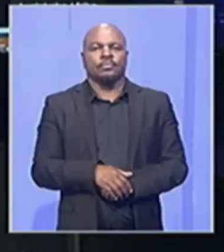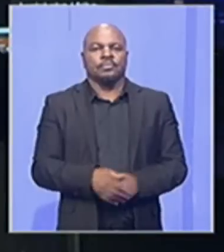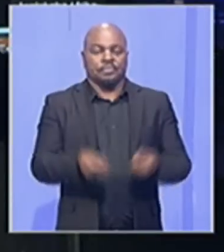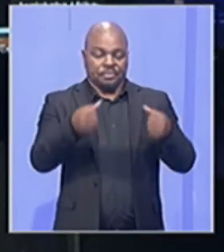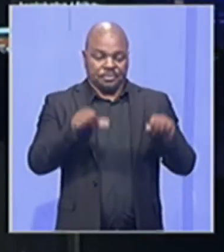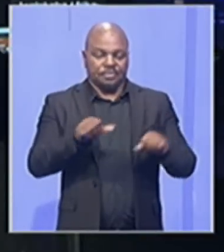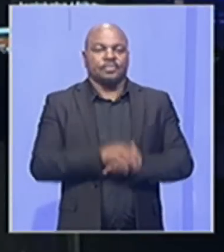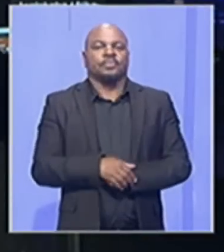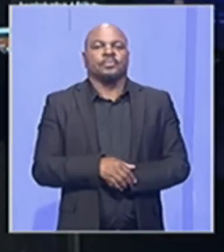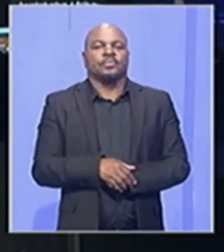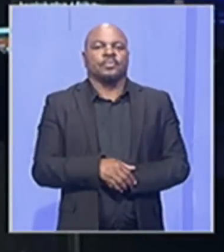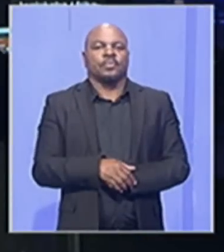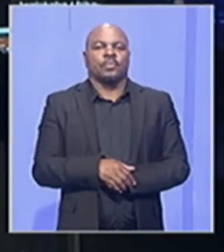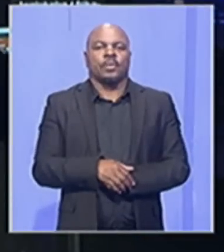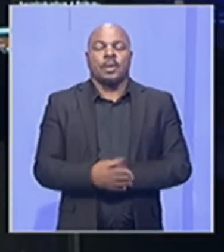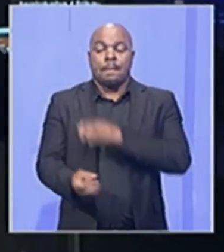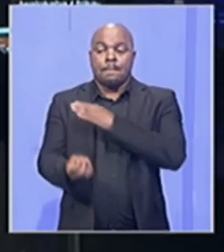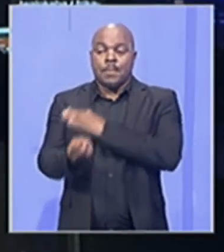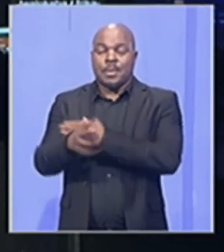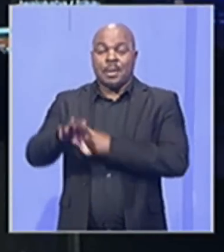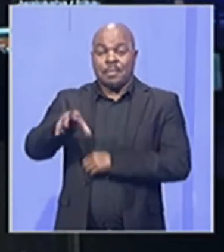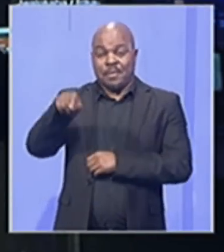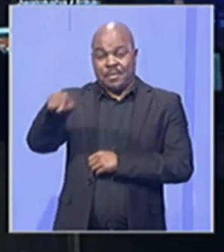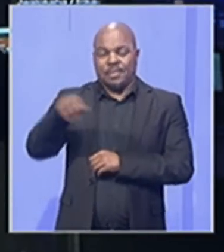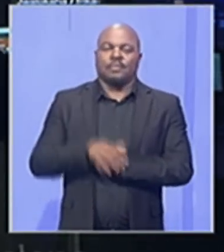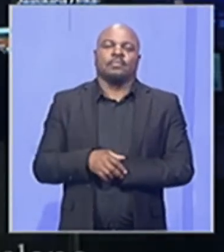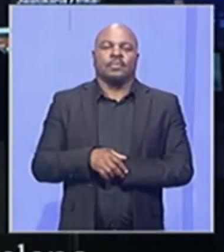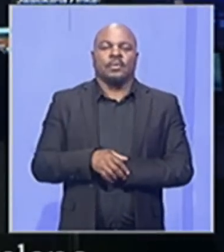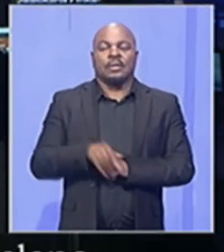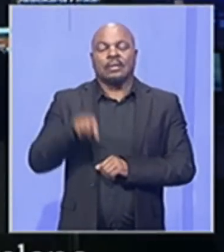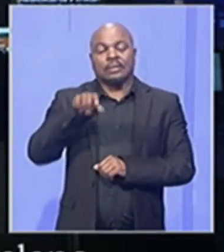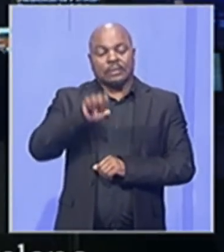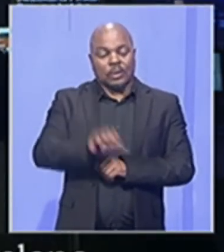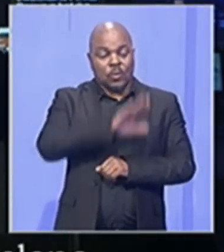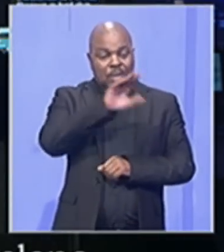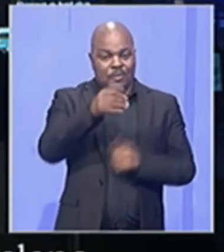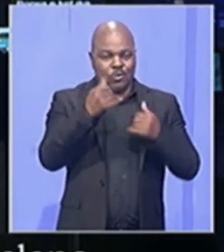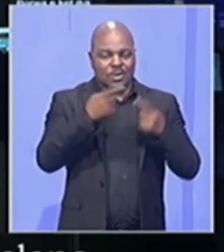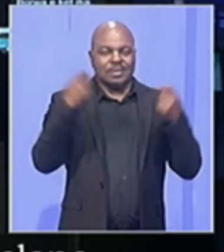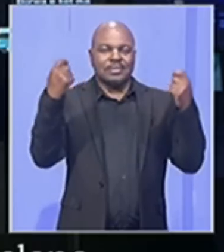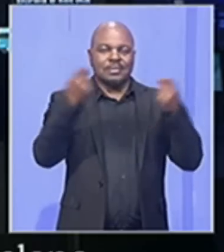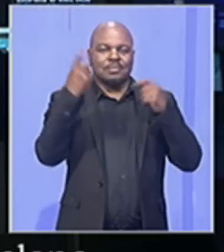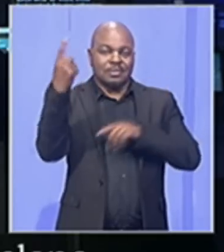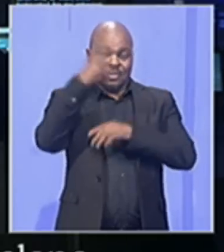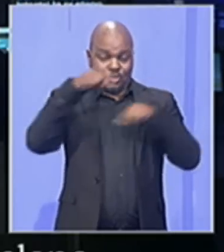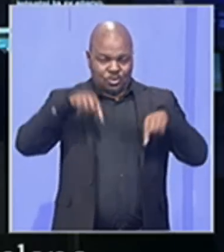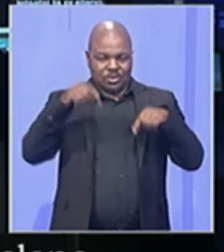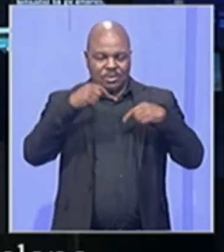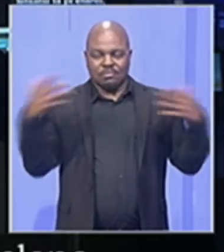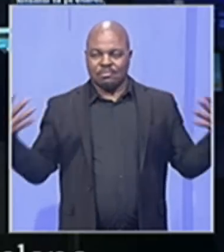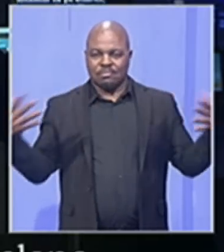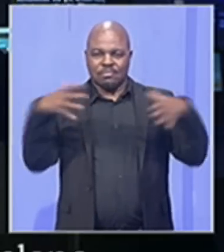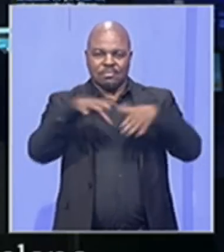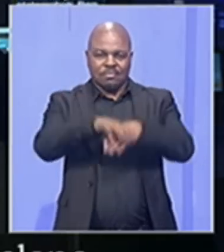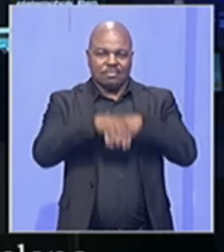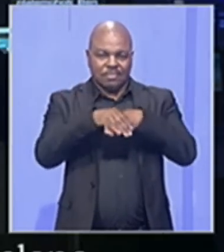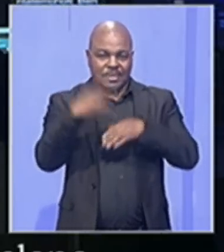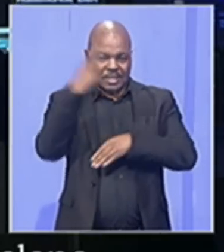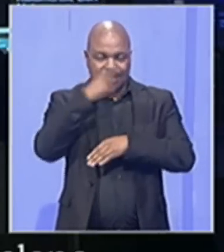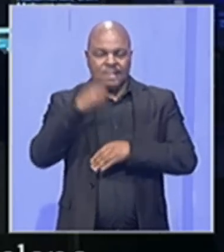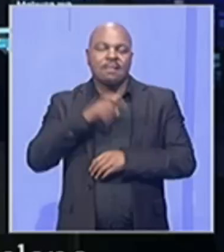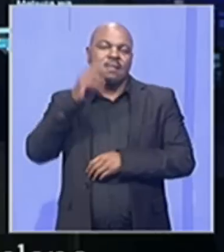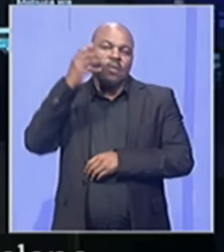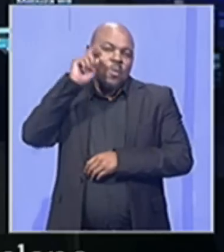Ratela pele ka ho fetela provinseng ya Mpumalanga teng re fumana hore jwalo ka ha Afrika Borwa e keteka letsatsi la poelano, ntatemoholo Ben Mabuza